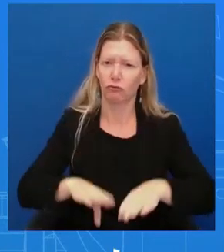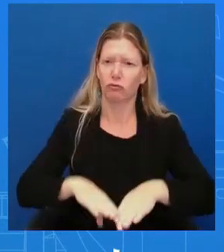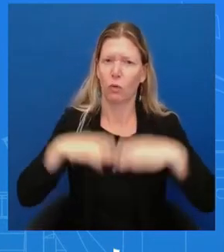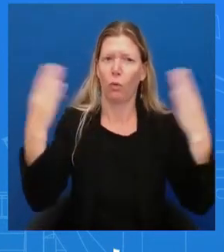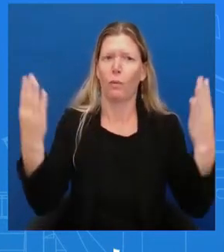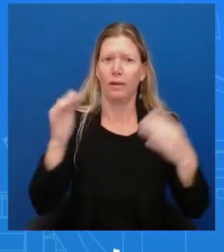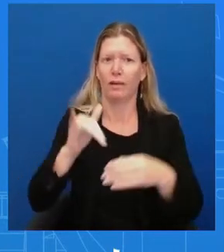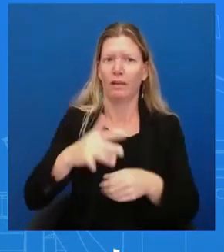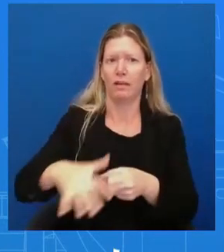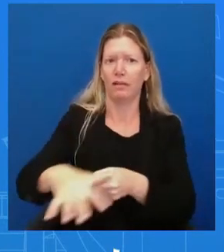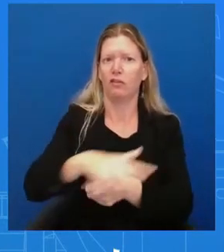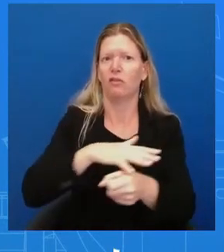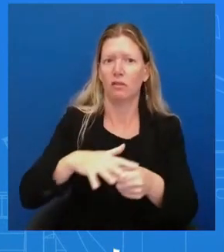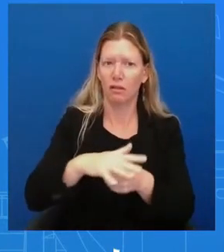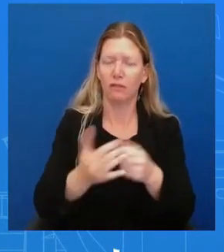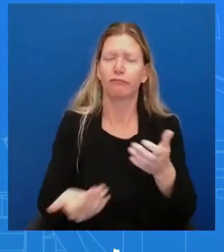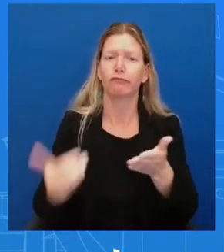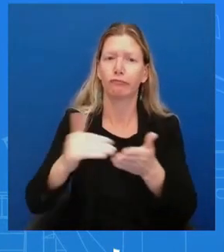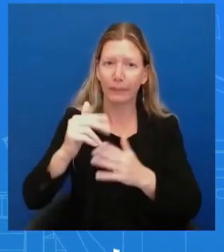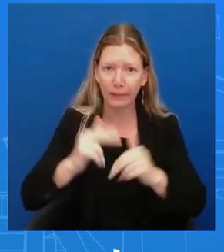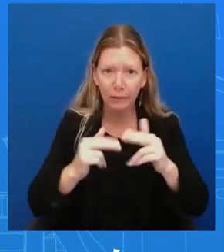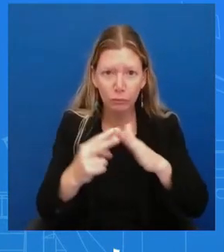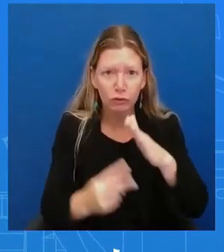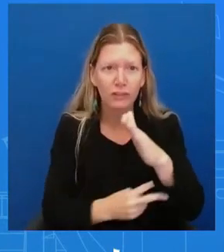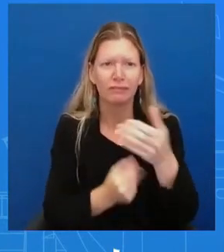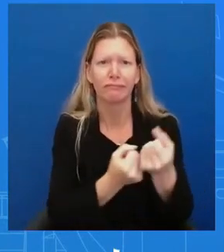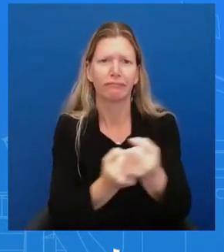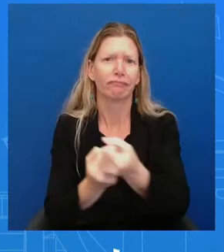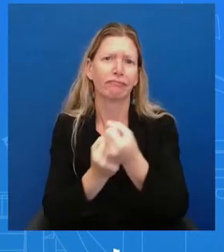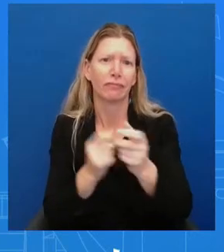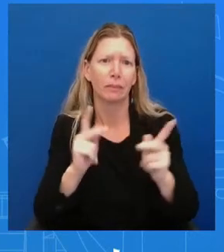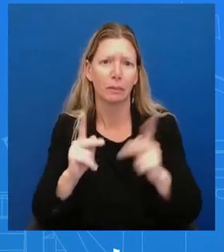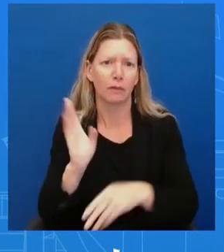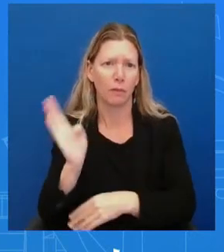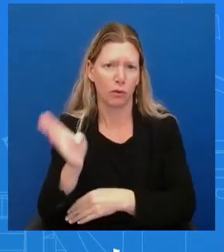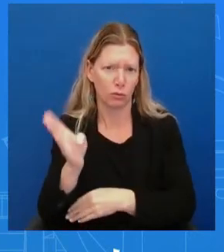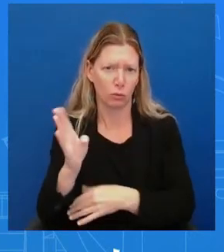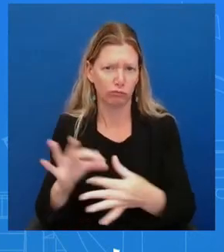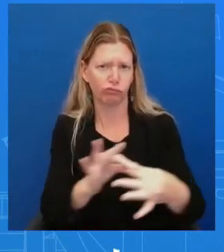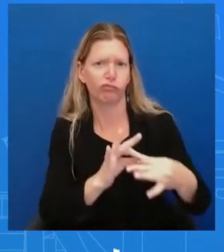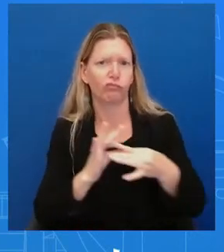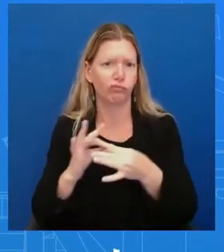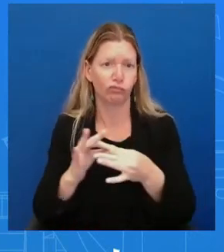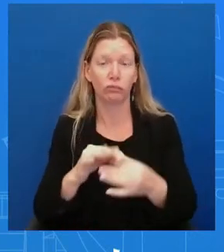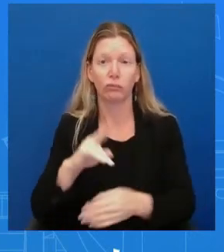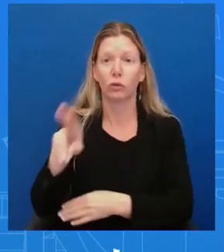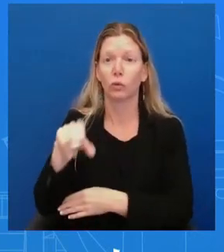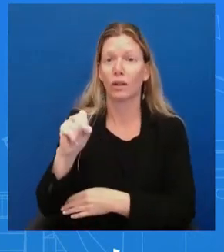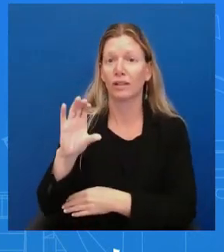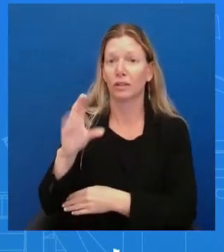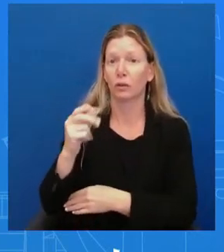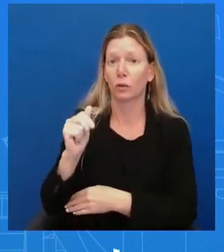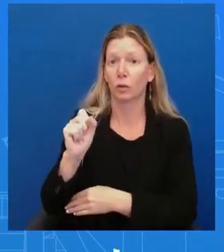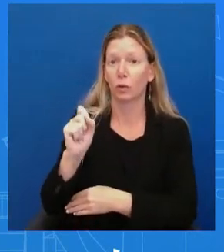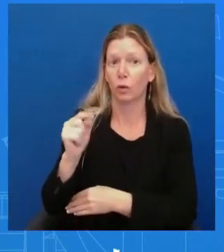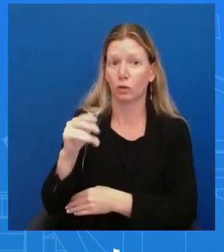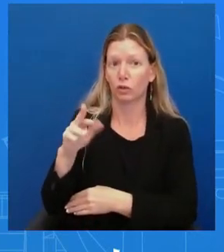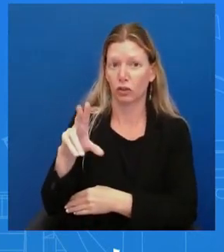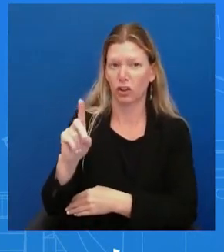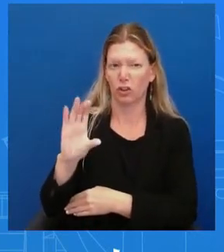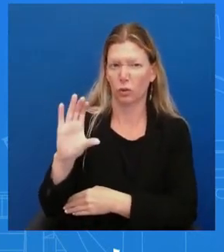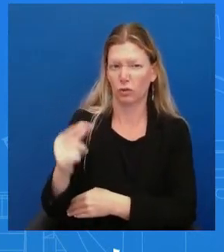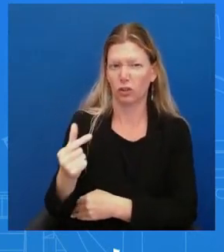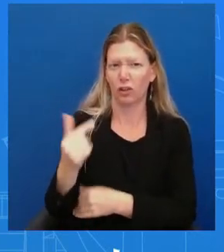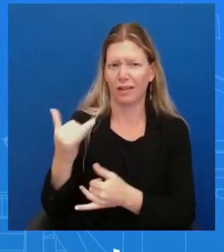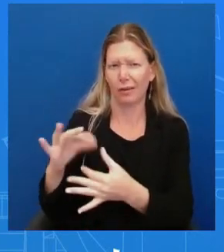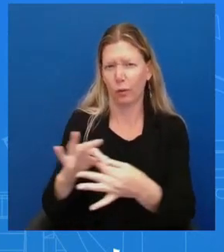Unified Command, the U.S. Coast Guard is coordinating a complex and highly coordinated effort to remove